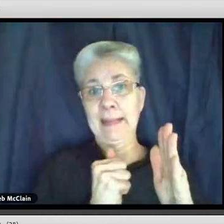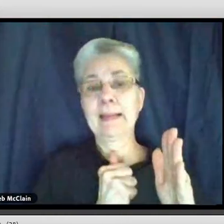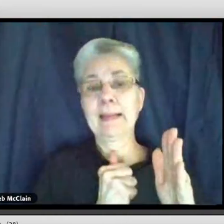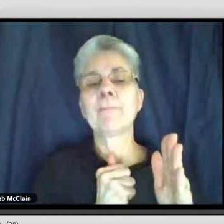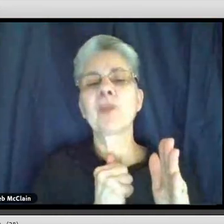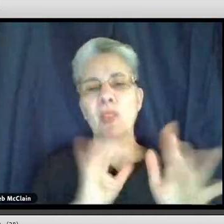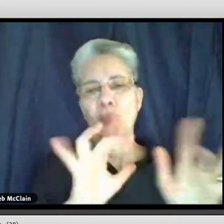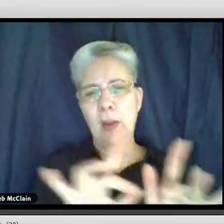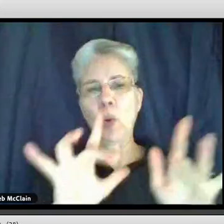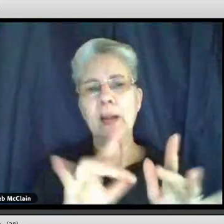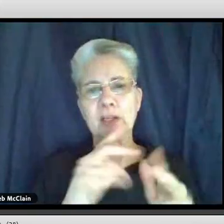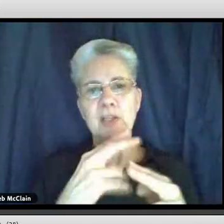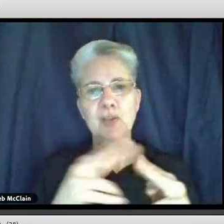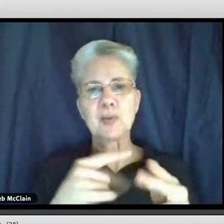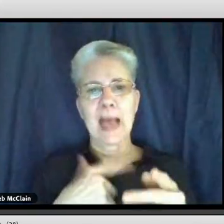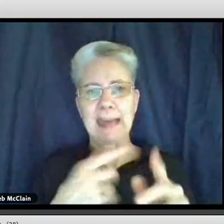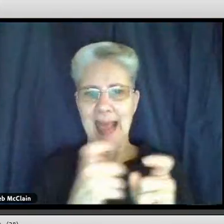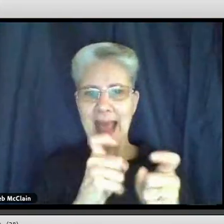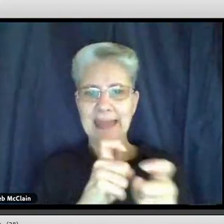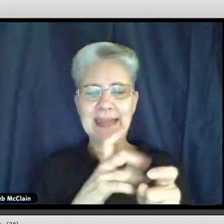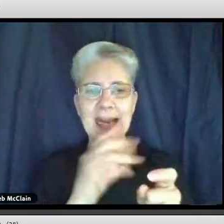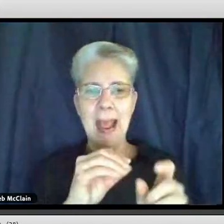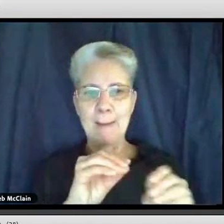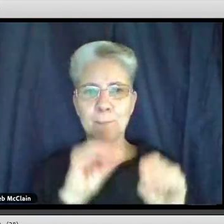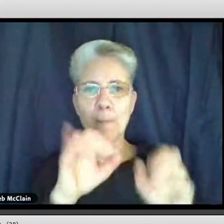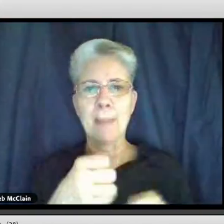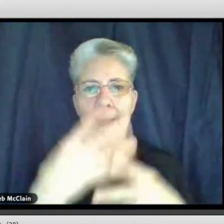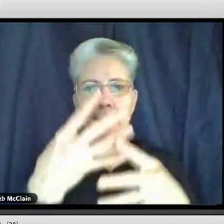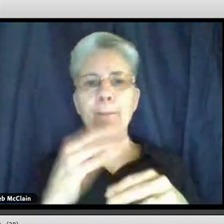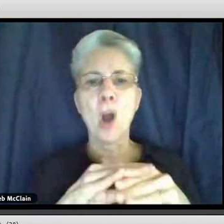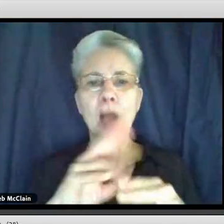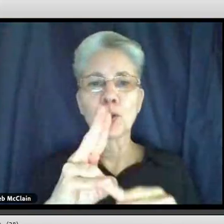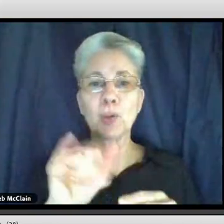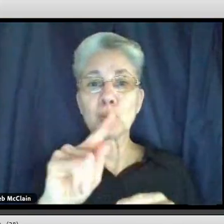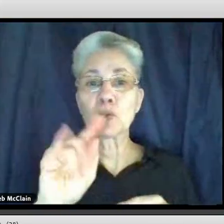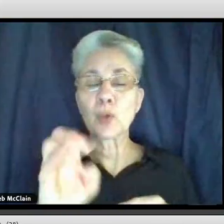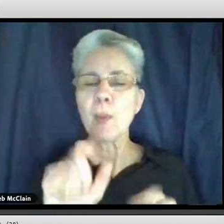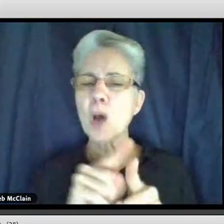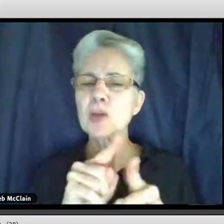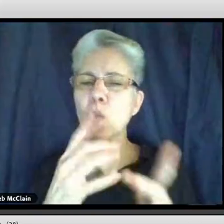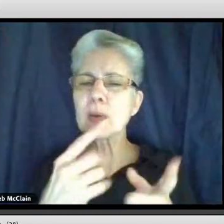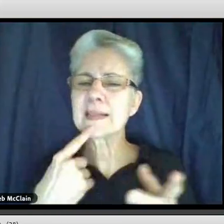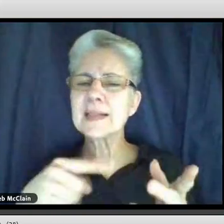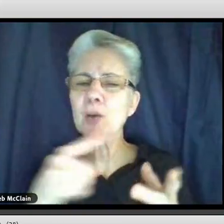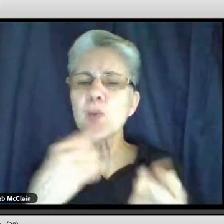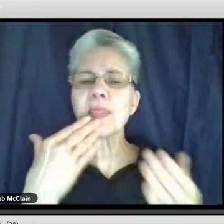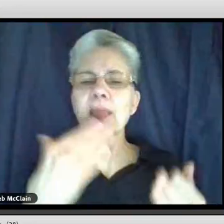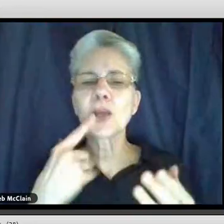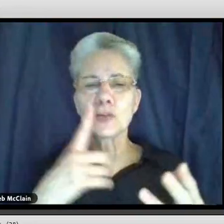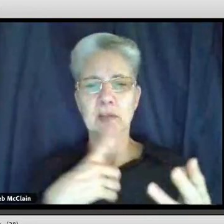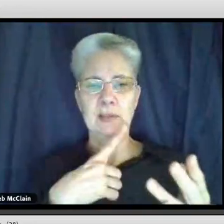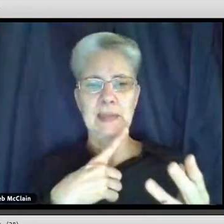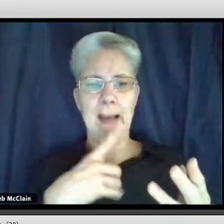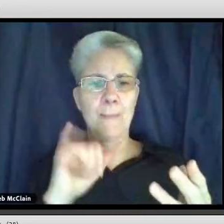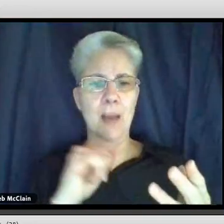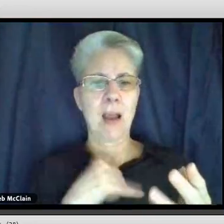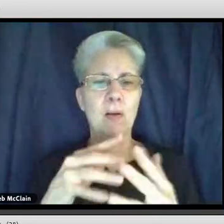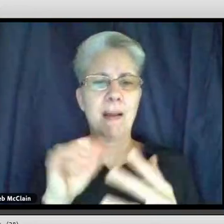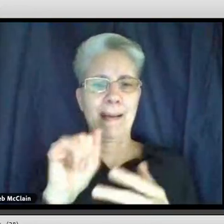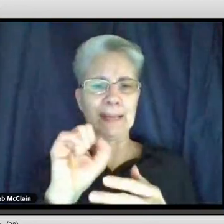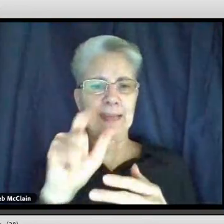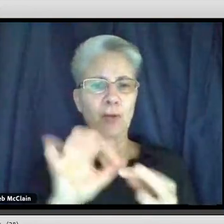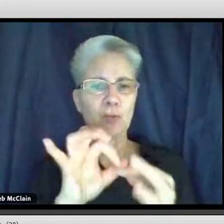the recording as soon as I get it edited and put back up on YouTube. And I'd also like to say thank you to Deb, our American